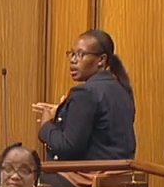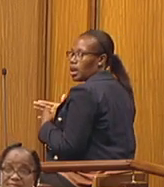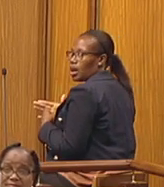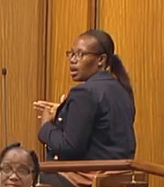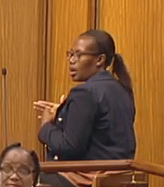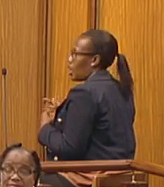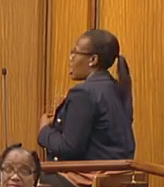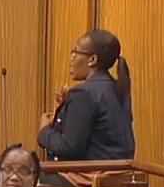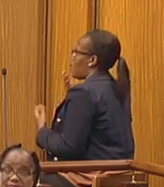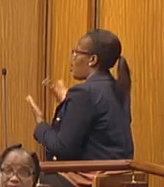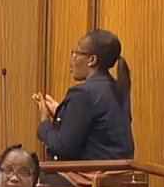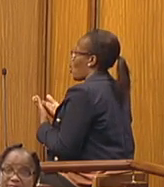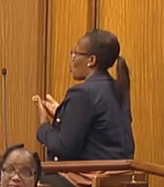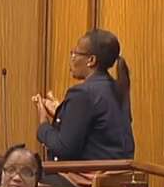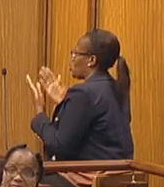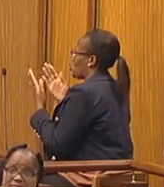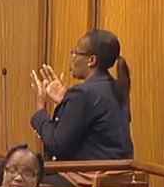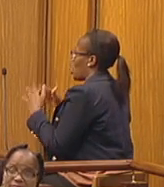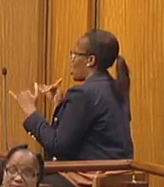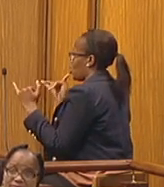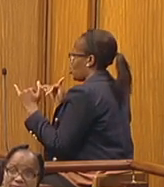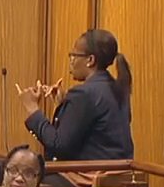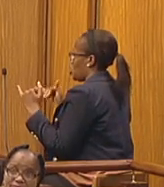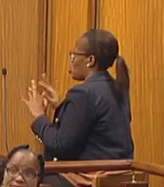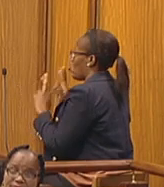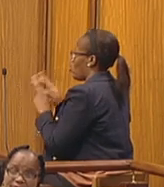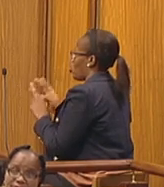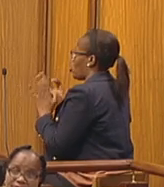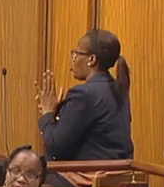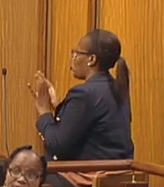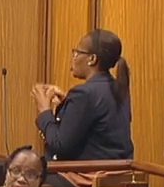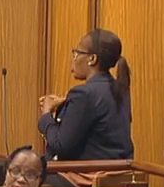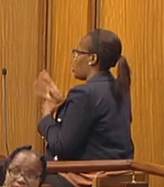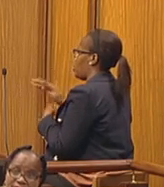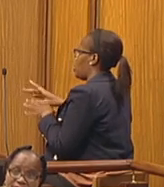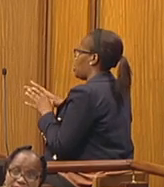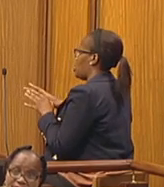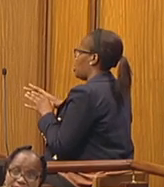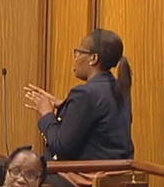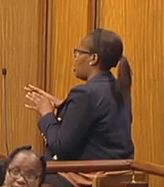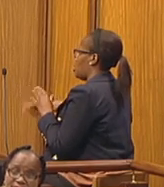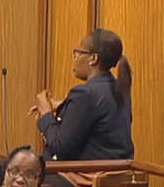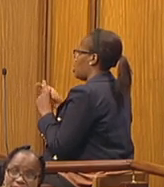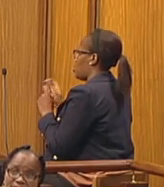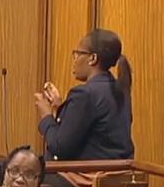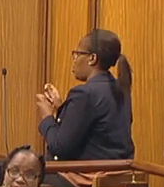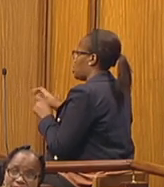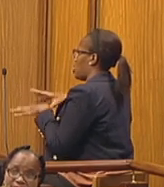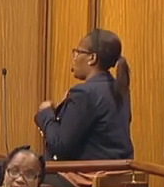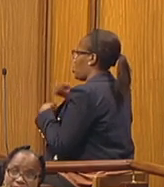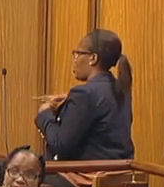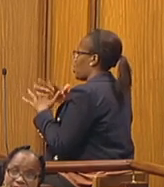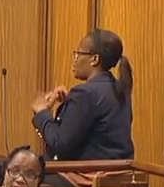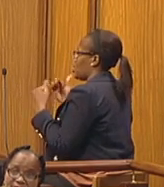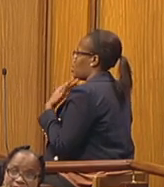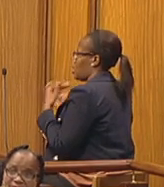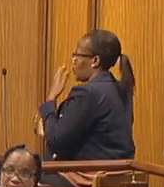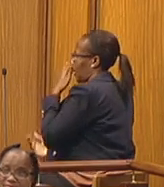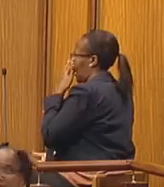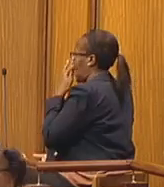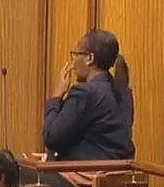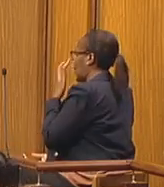the house for adoption I saw I now recognize the honorable the chief whep of the majority party thank you very much